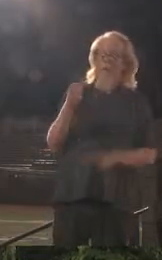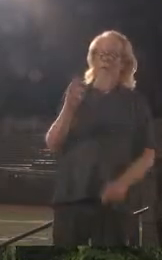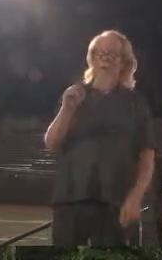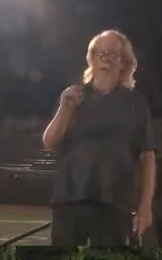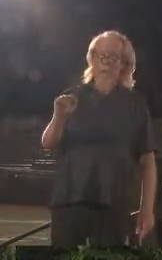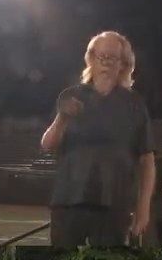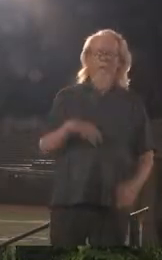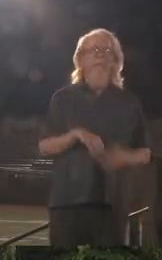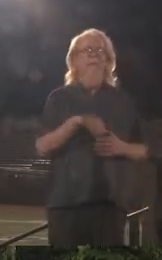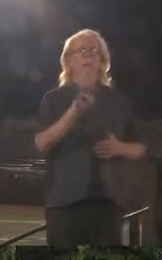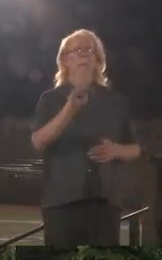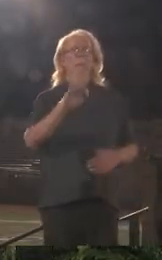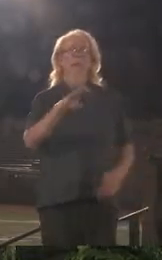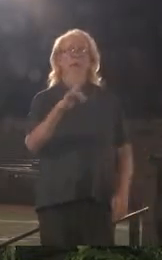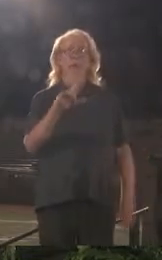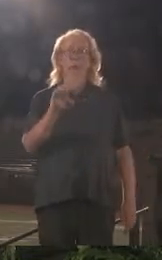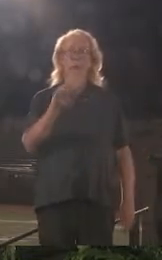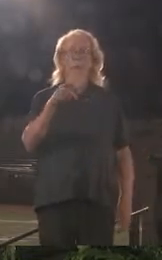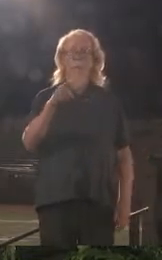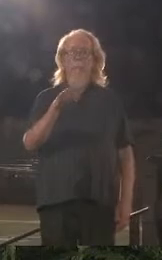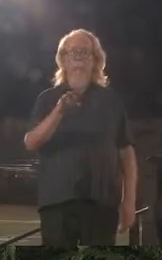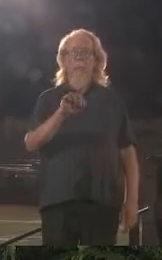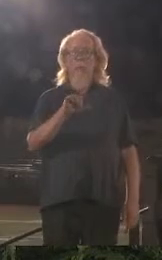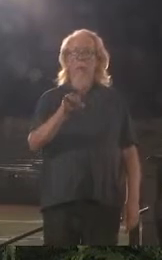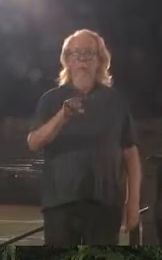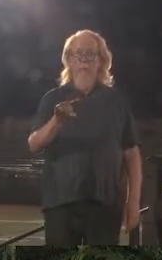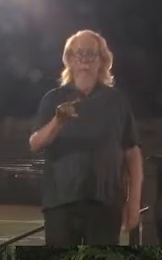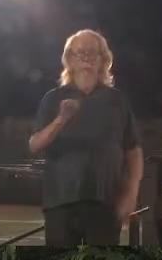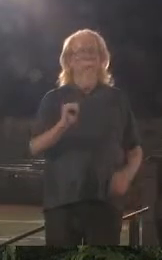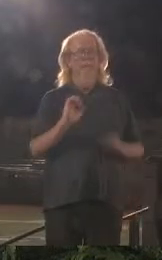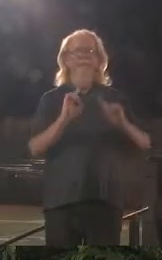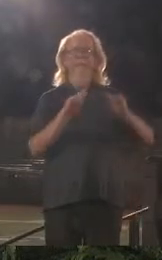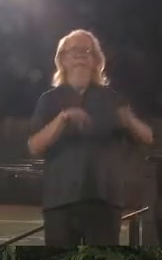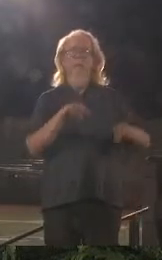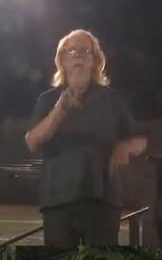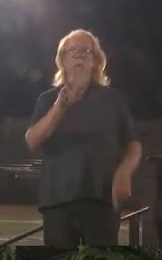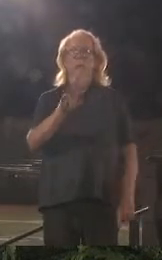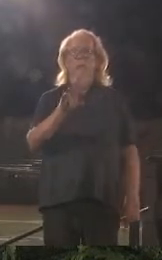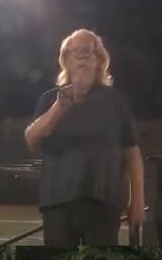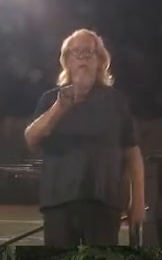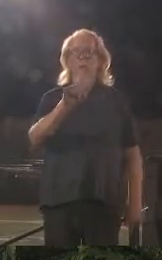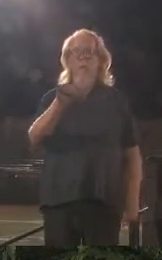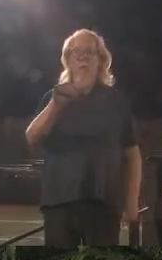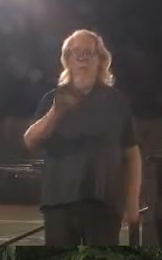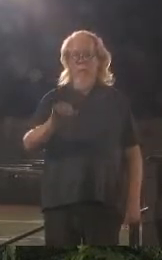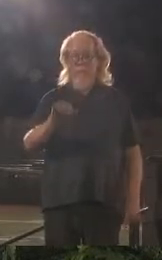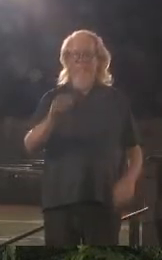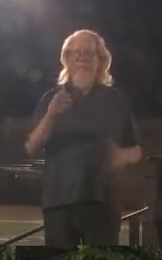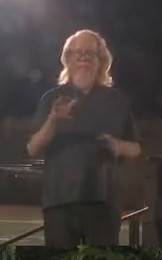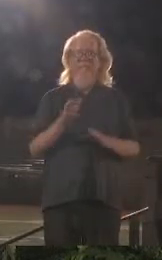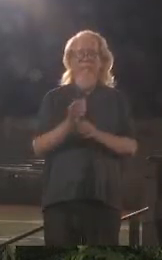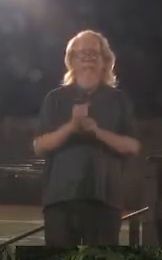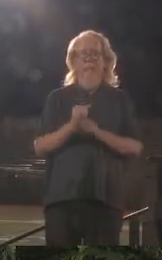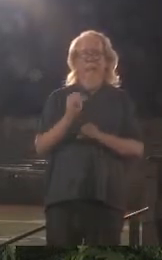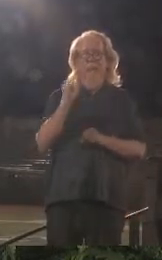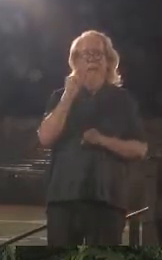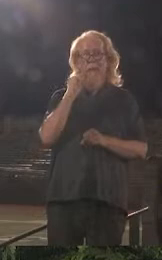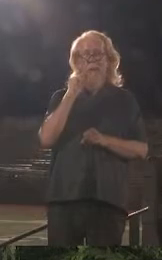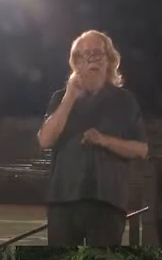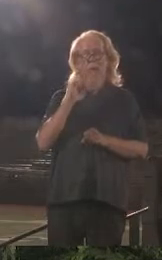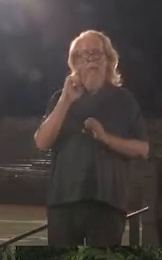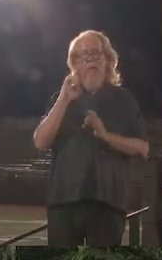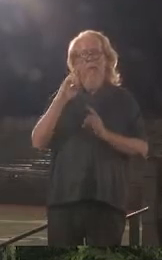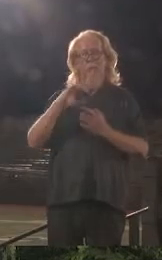Michelle Brianne Perales will be attending the University of Texas at Austin, recipient of the San Antonio Education